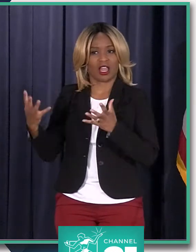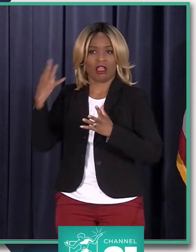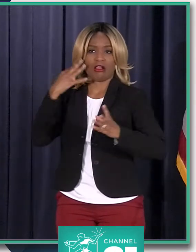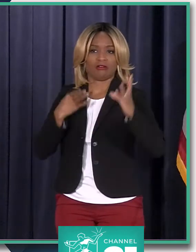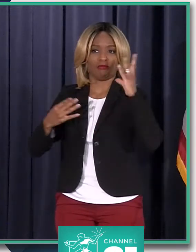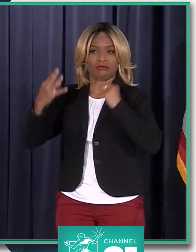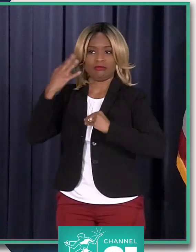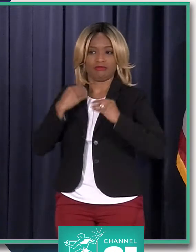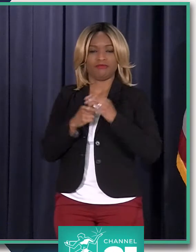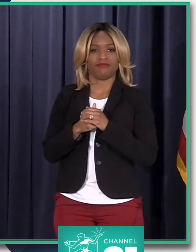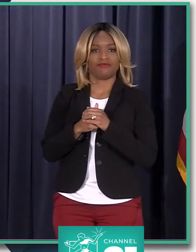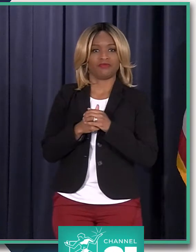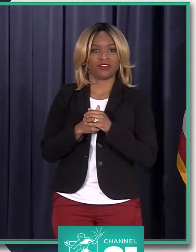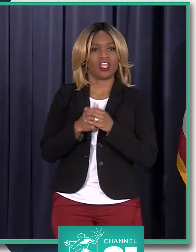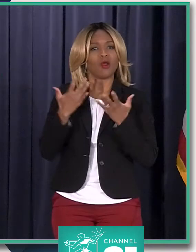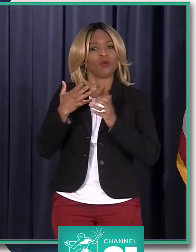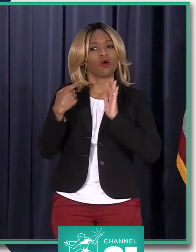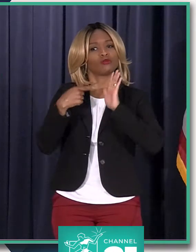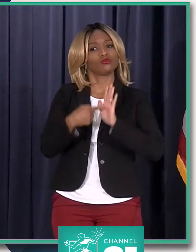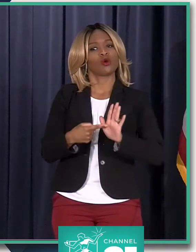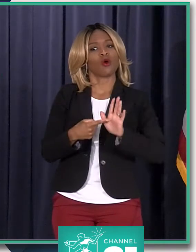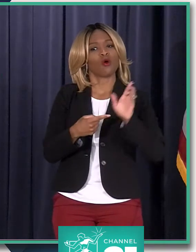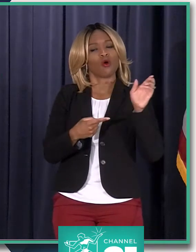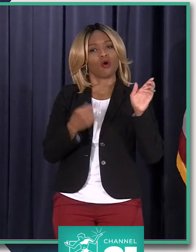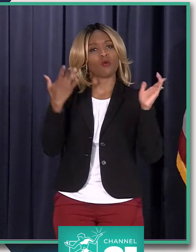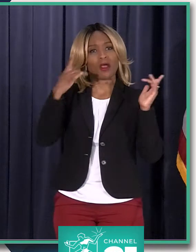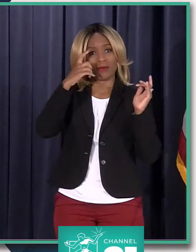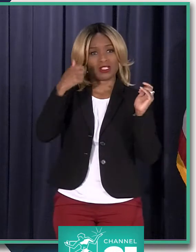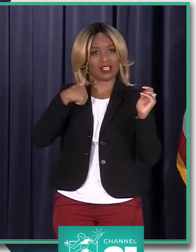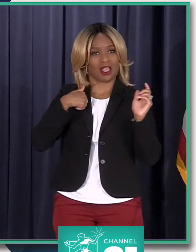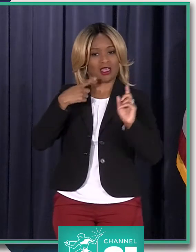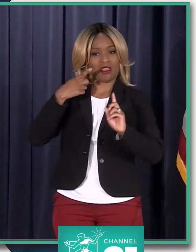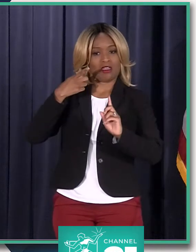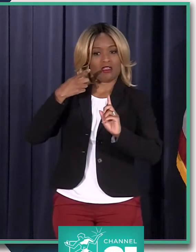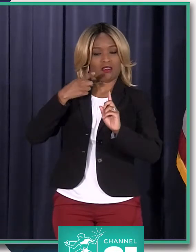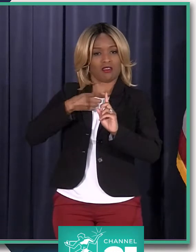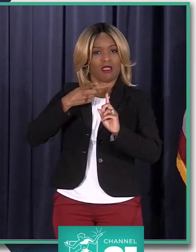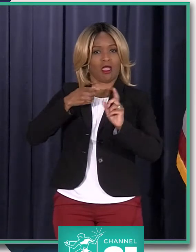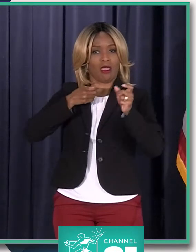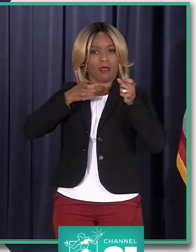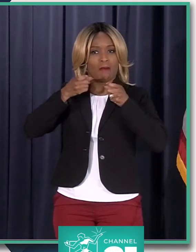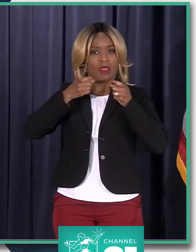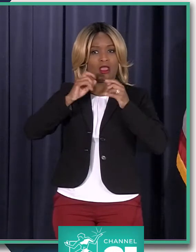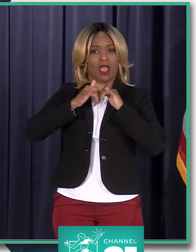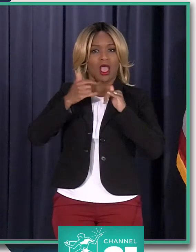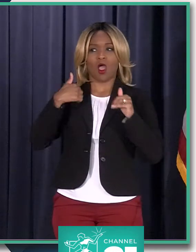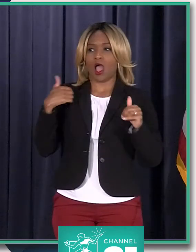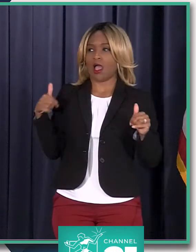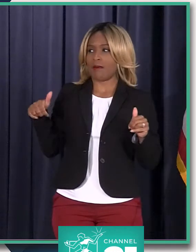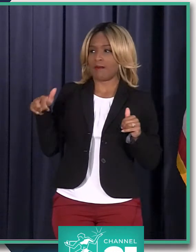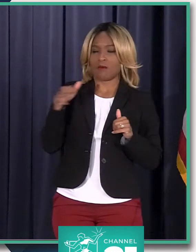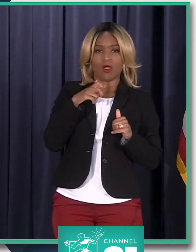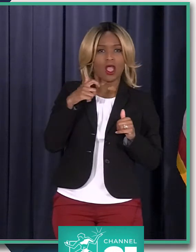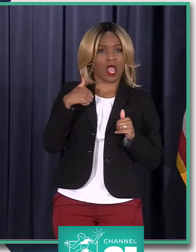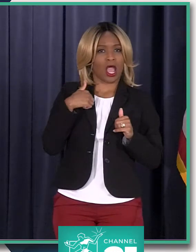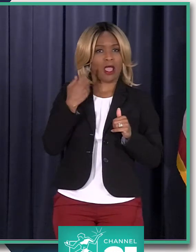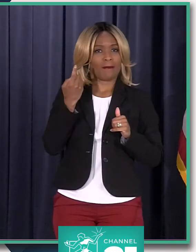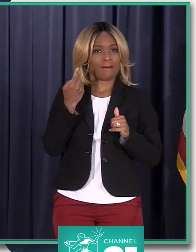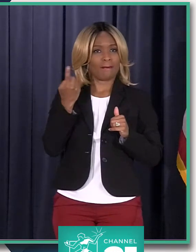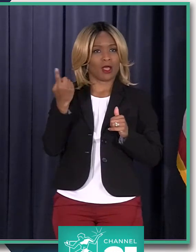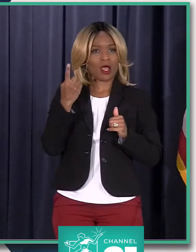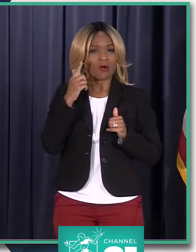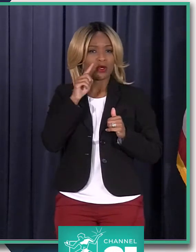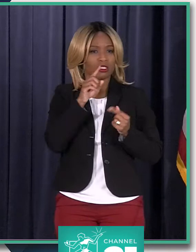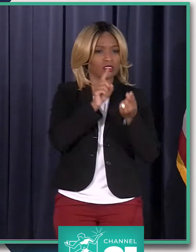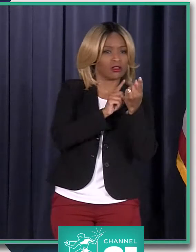I just wanted to put this up because I want people to know that I'm about management by walking around, keeping your finger on the pulse. I think